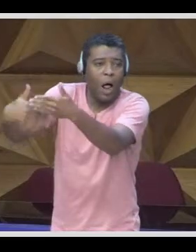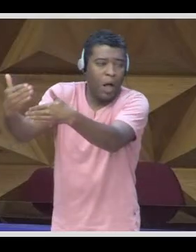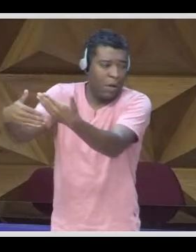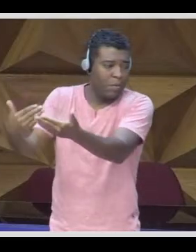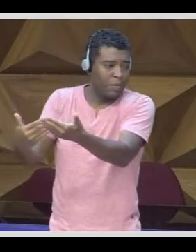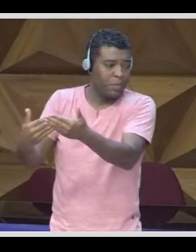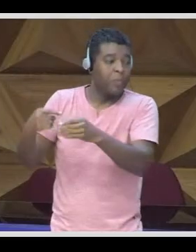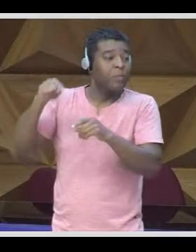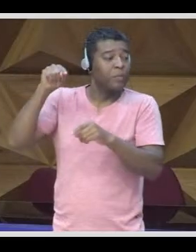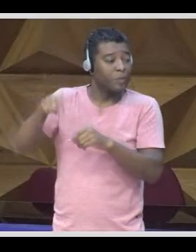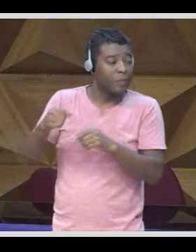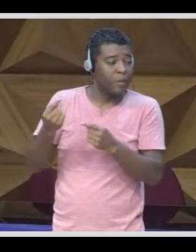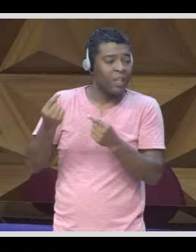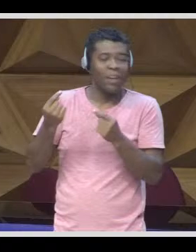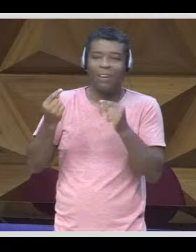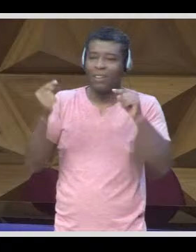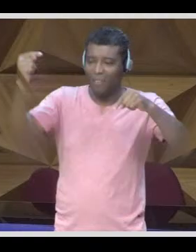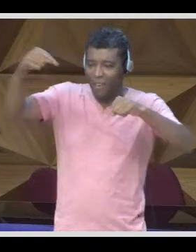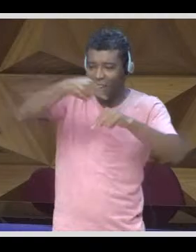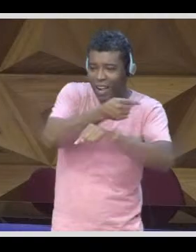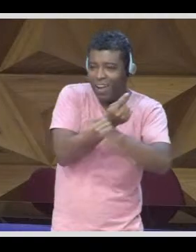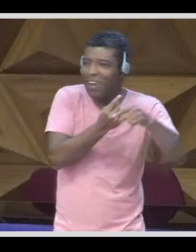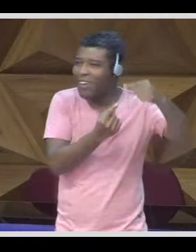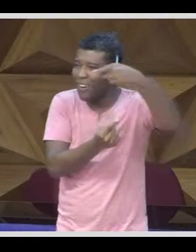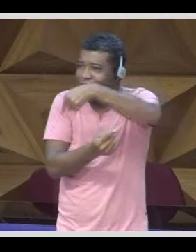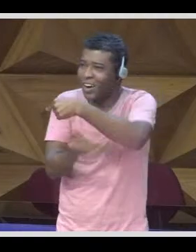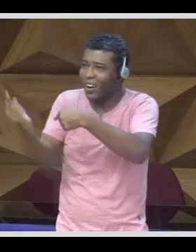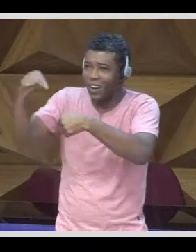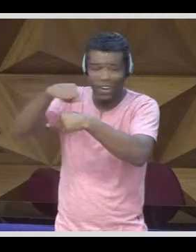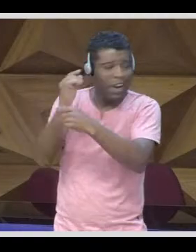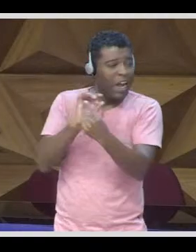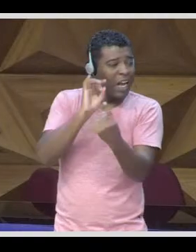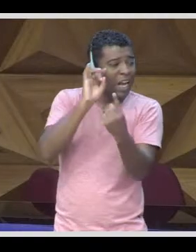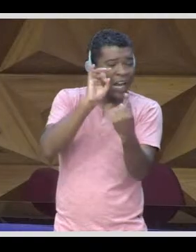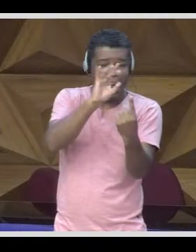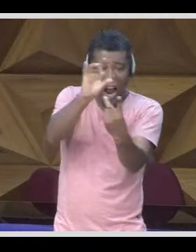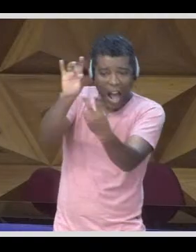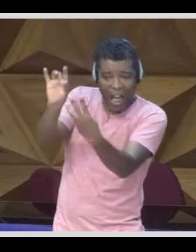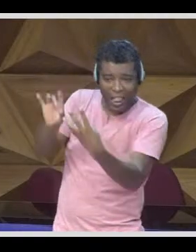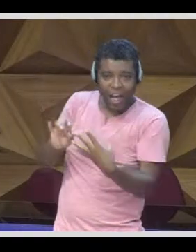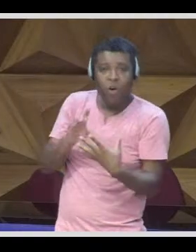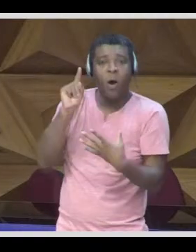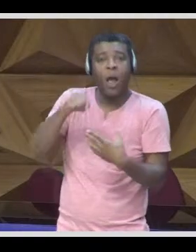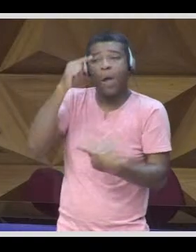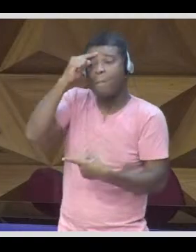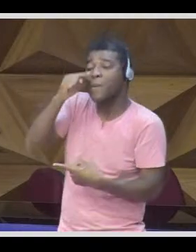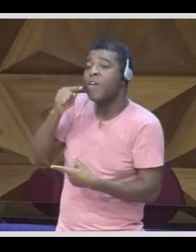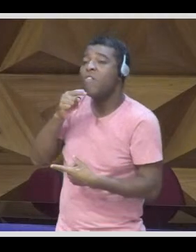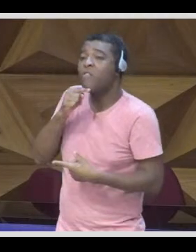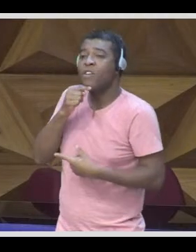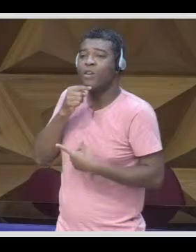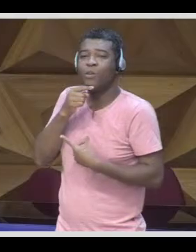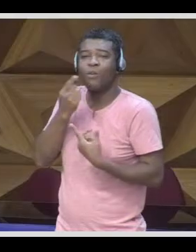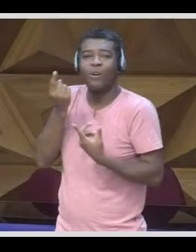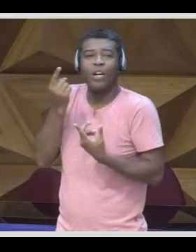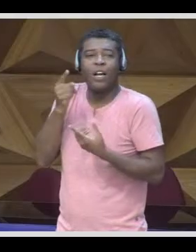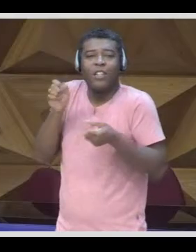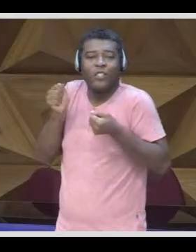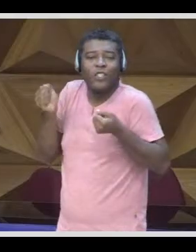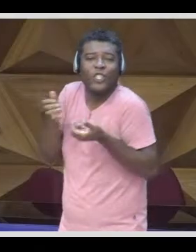dynamics, okay? Each state here is a profile of curiosity stimulation, and